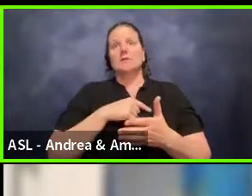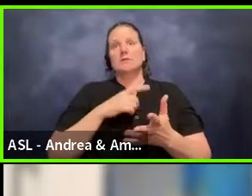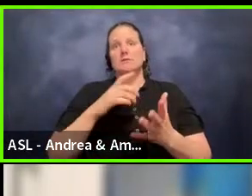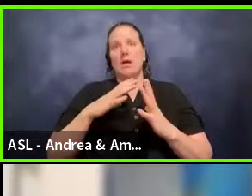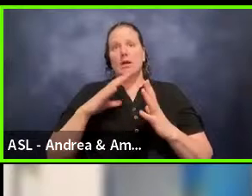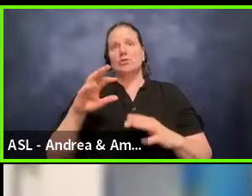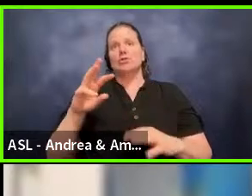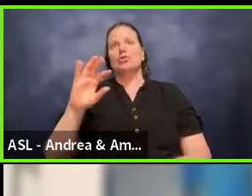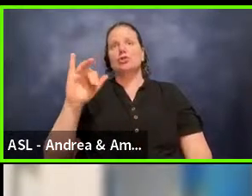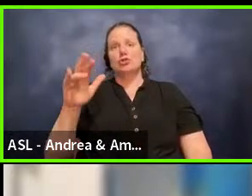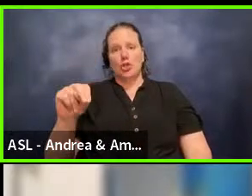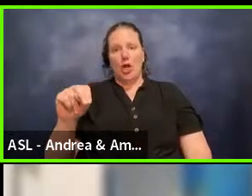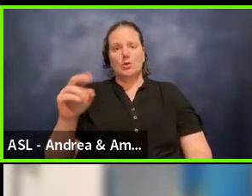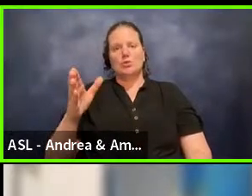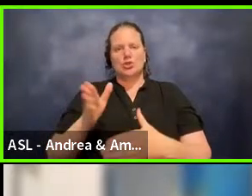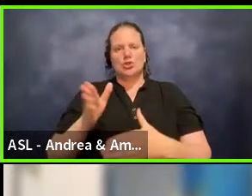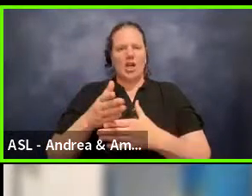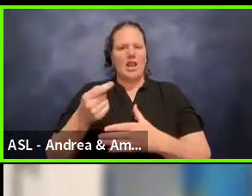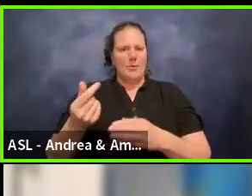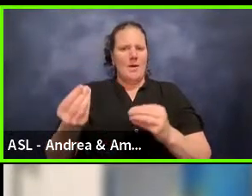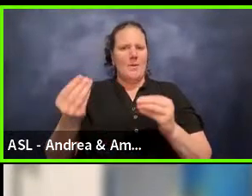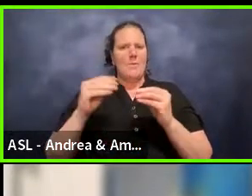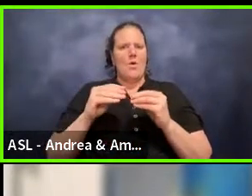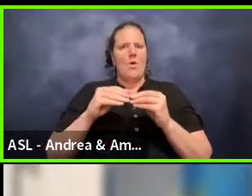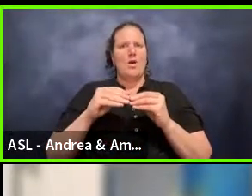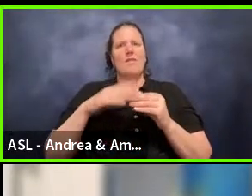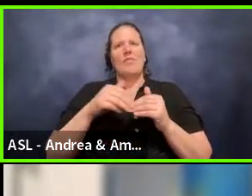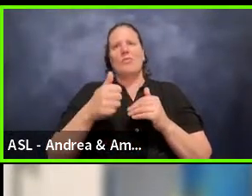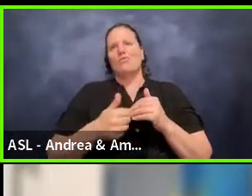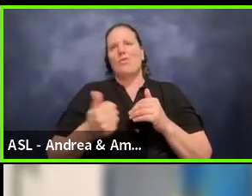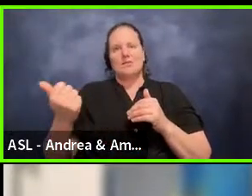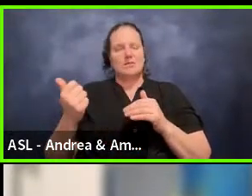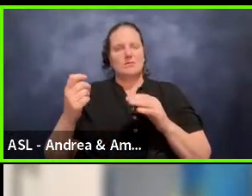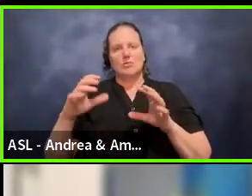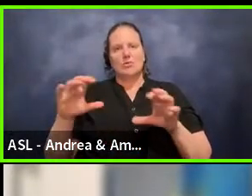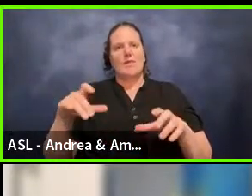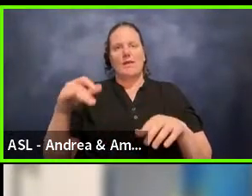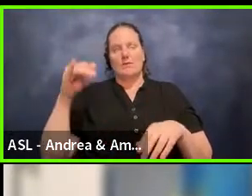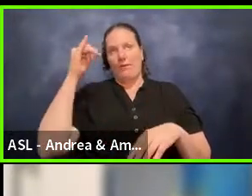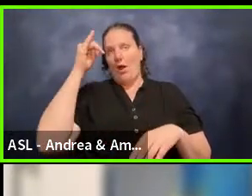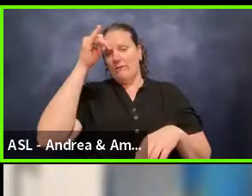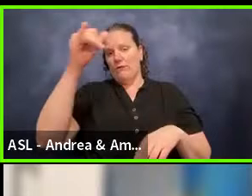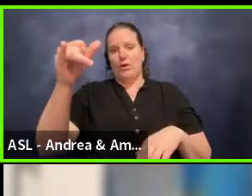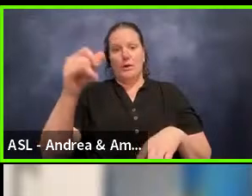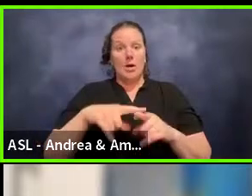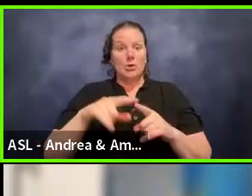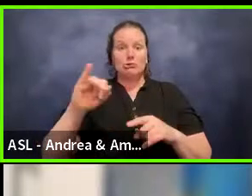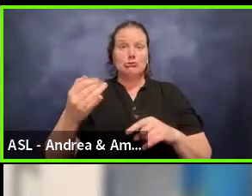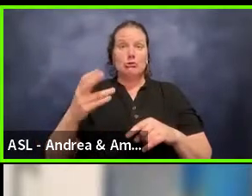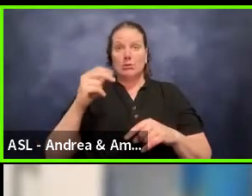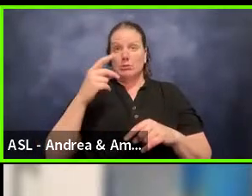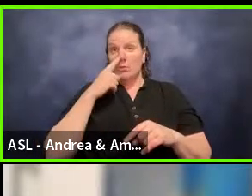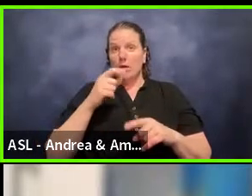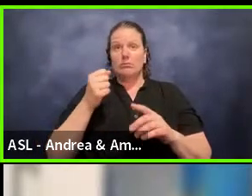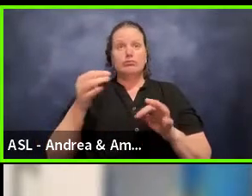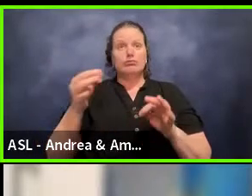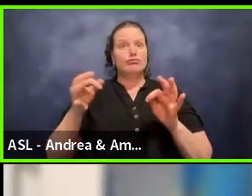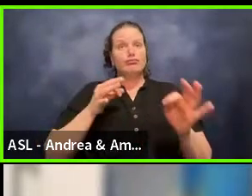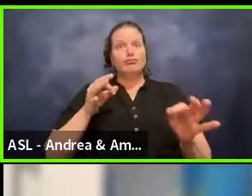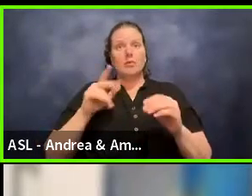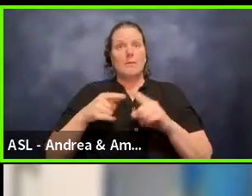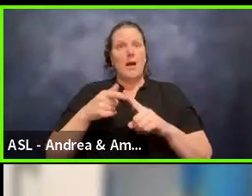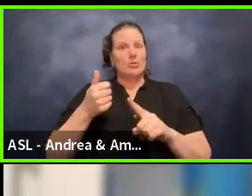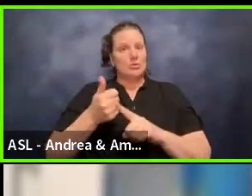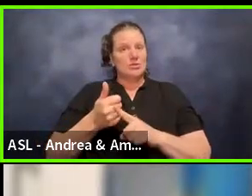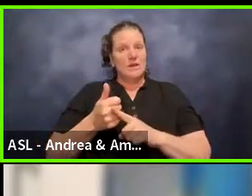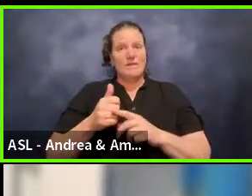John will probably share just a little bit more than the rest of us who've been doing this forever. But, John, if you don't mind just telling us a little bit about yourself